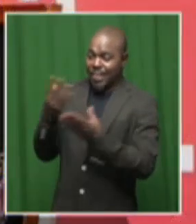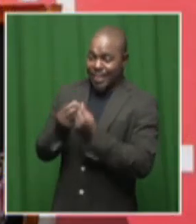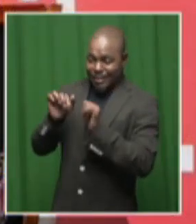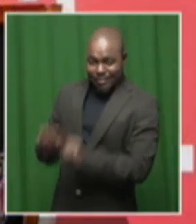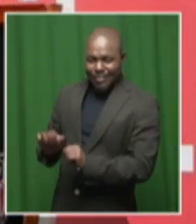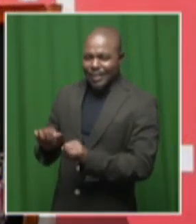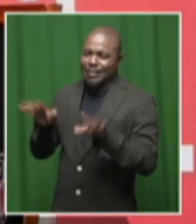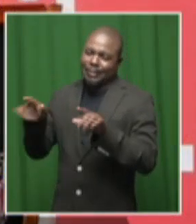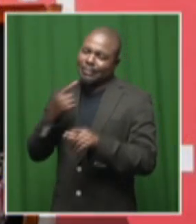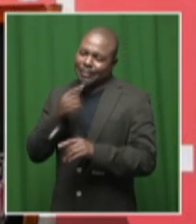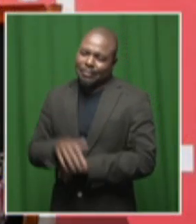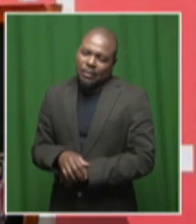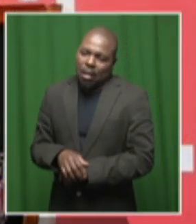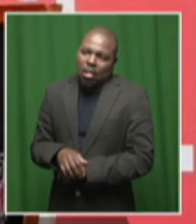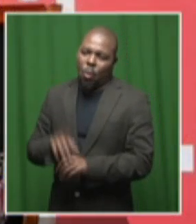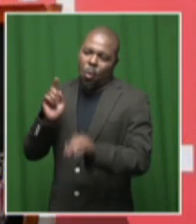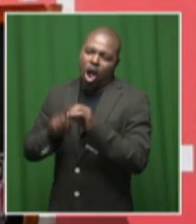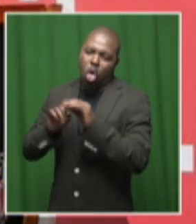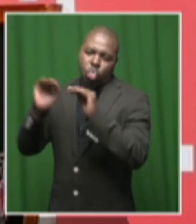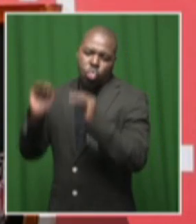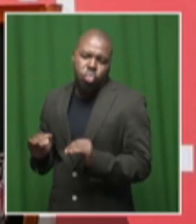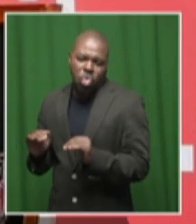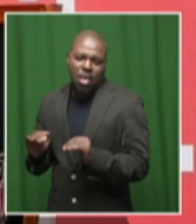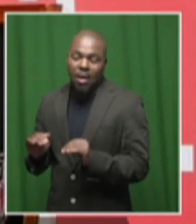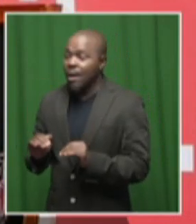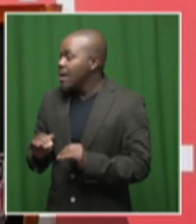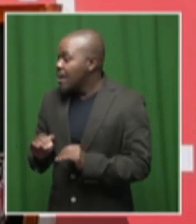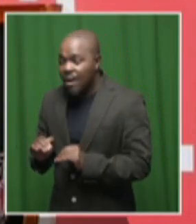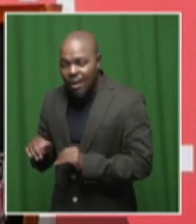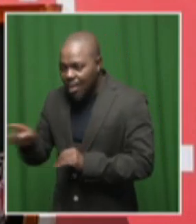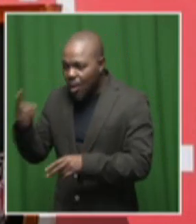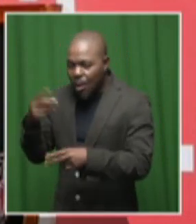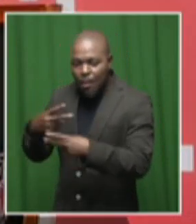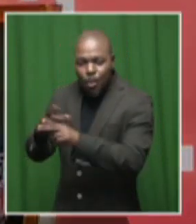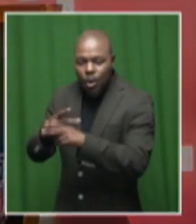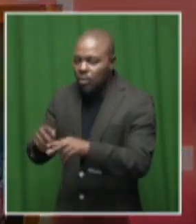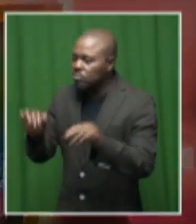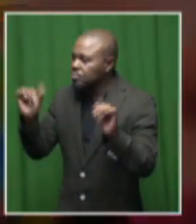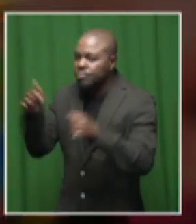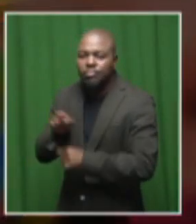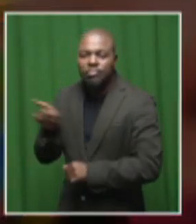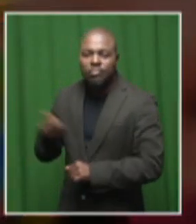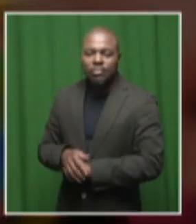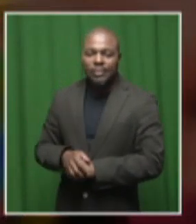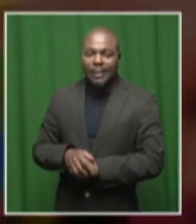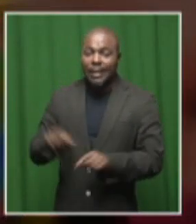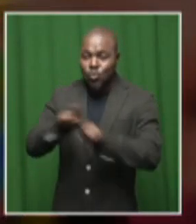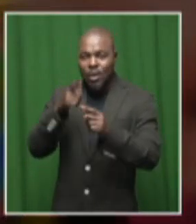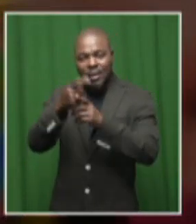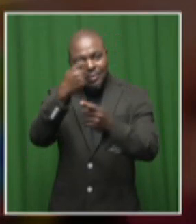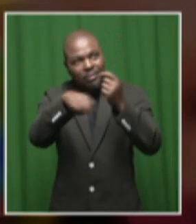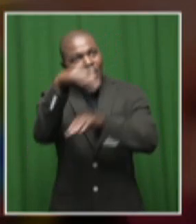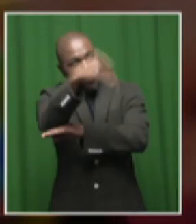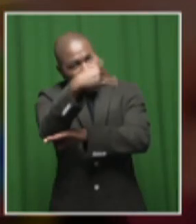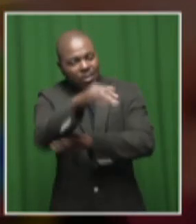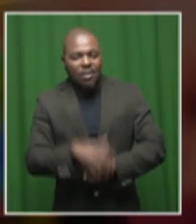are inferior. Substandard, These are great products. We can confidently... And they're export material. I was about to say,